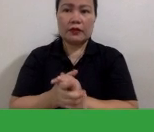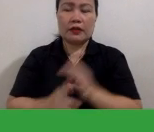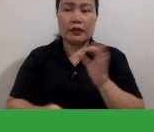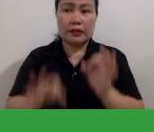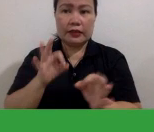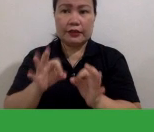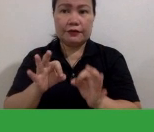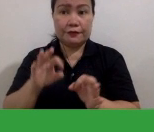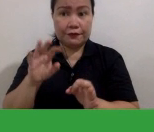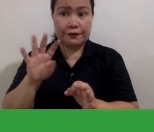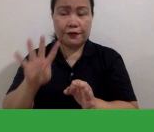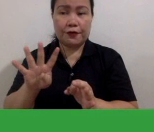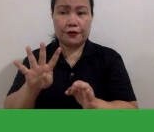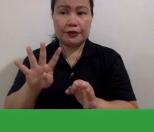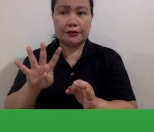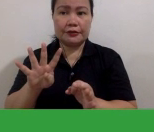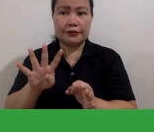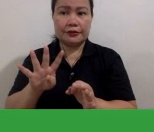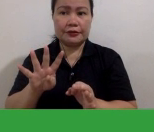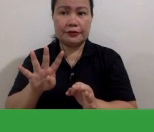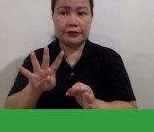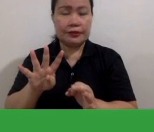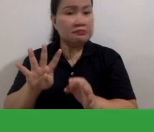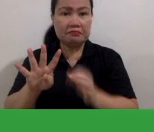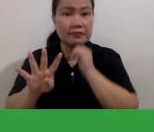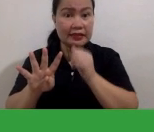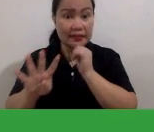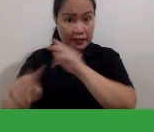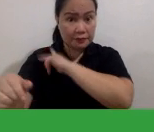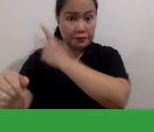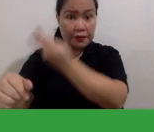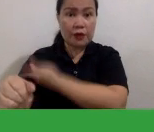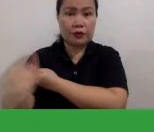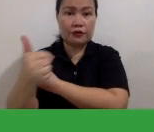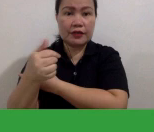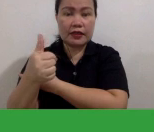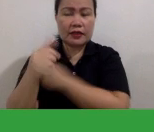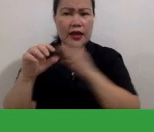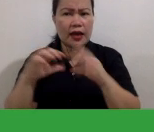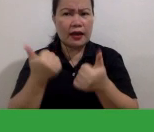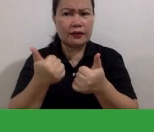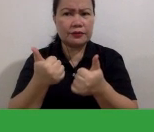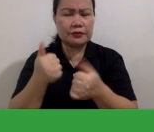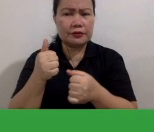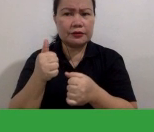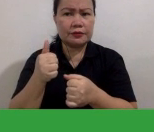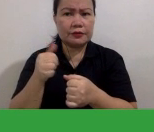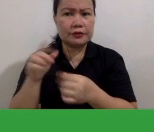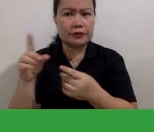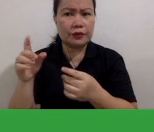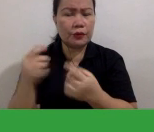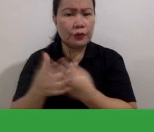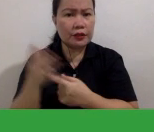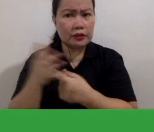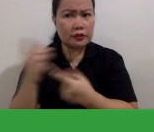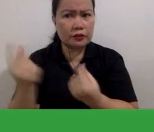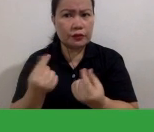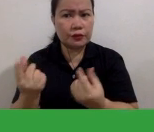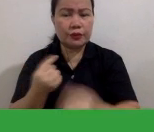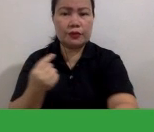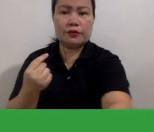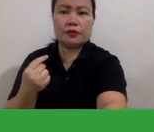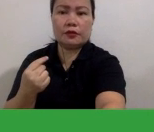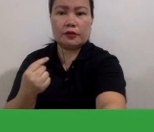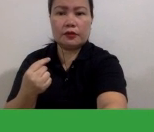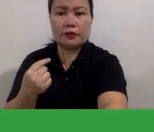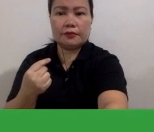kung ganito, halimbawa 4, hindi siya power of 10, okay? So, paano mo siya gagawin? So, think